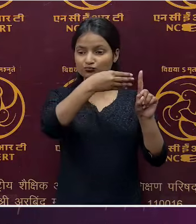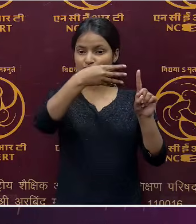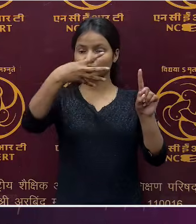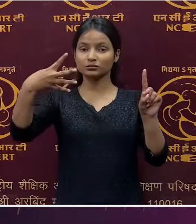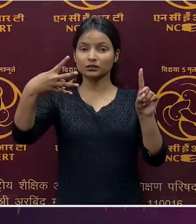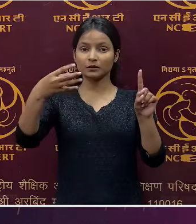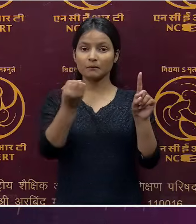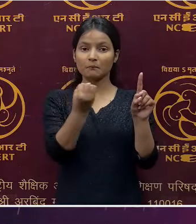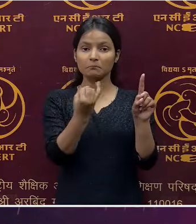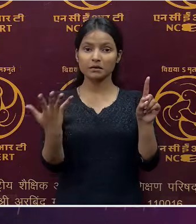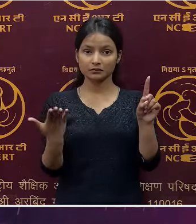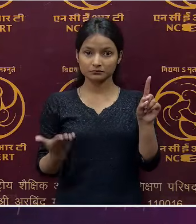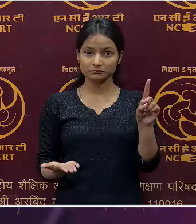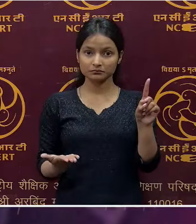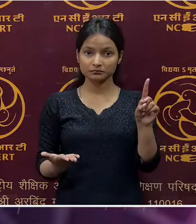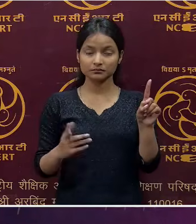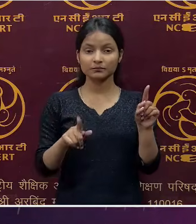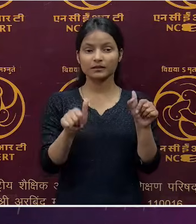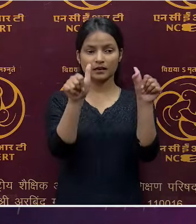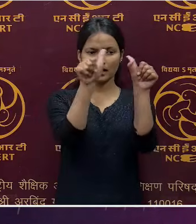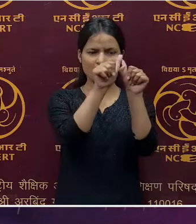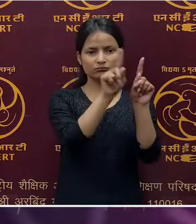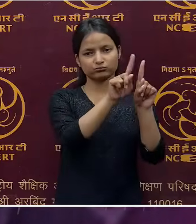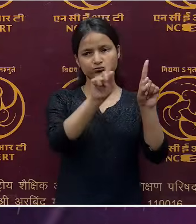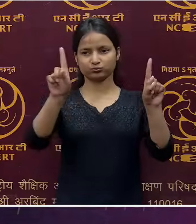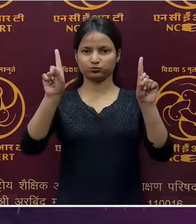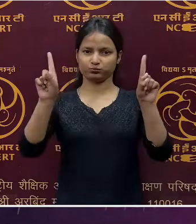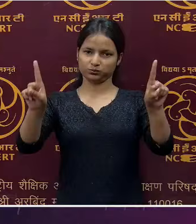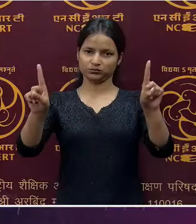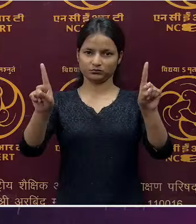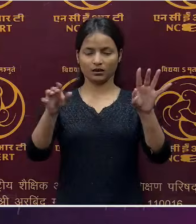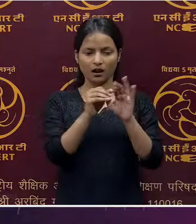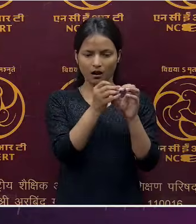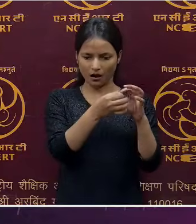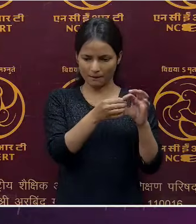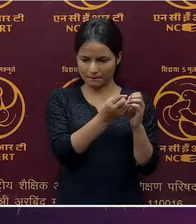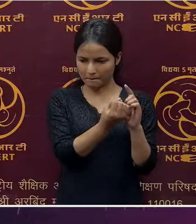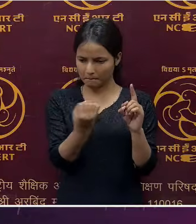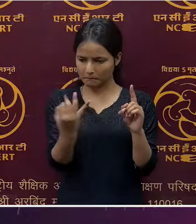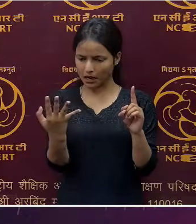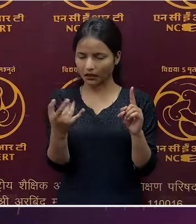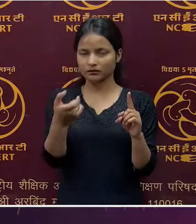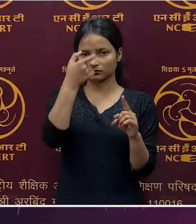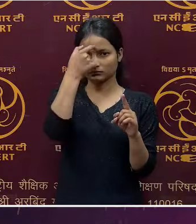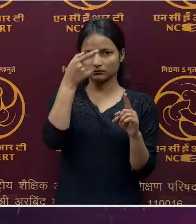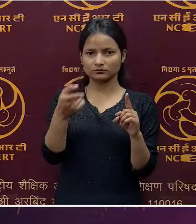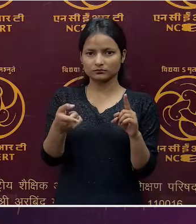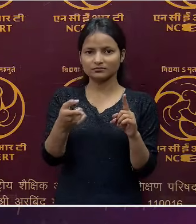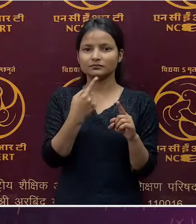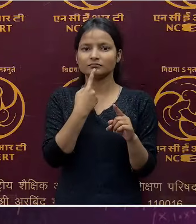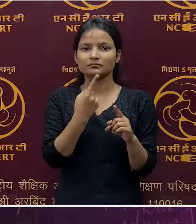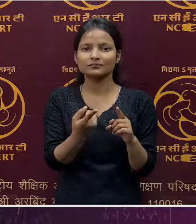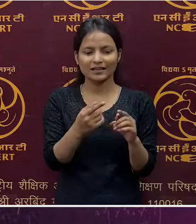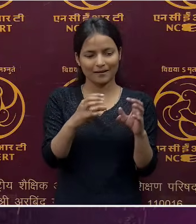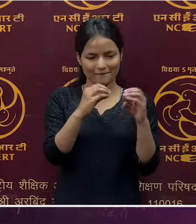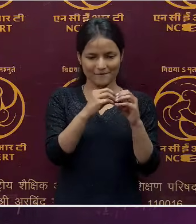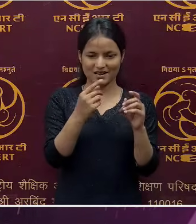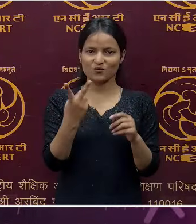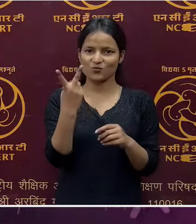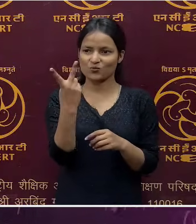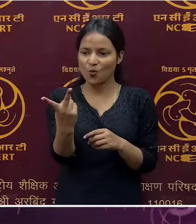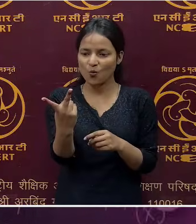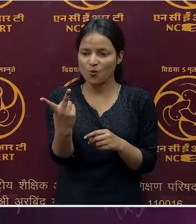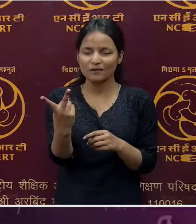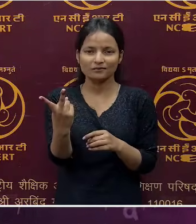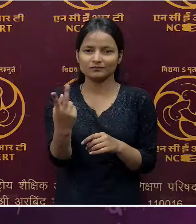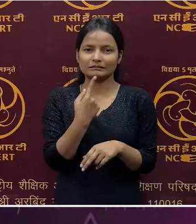but set A has distinct image in set B. So here we can see B has two images, so this is not an example